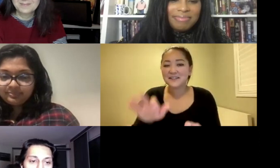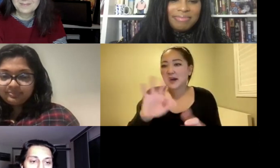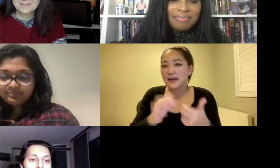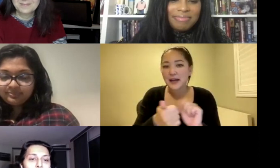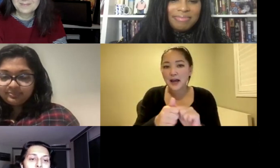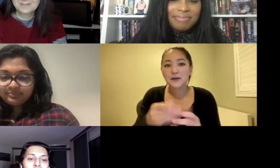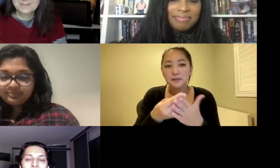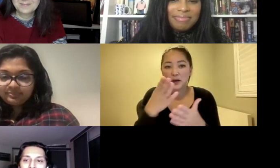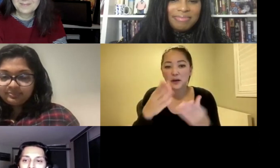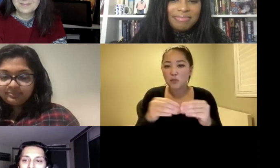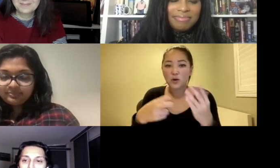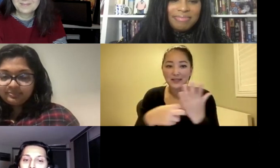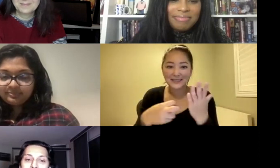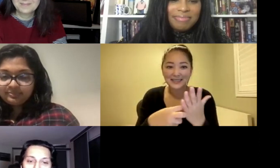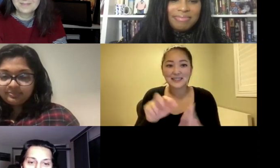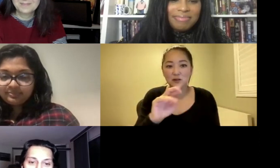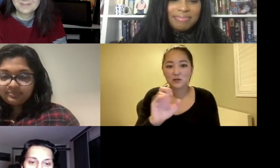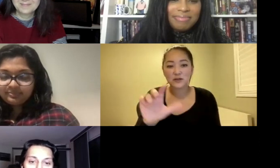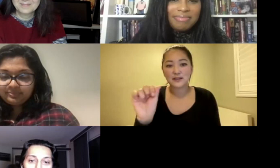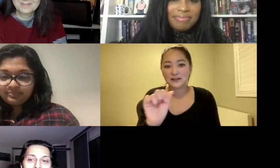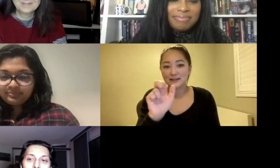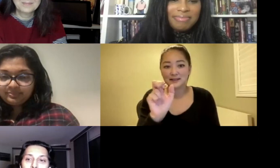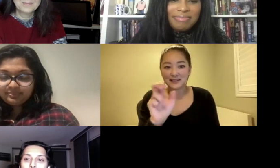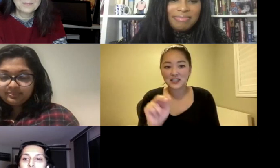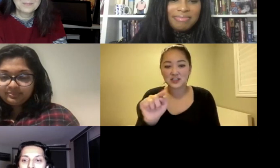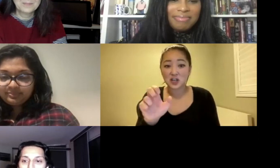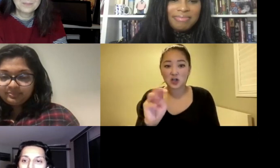realasian.com/festival. Thank you for joining us today. We hope you take care and